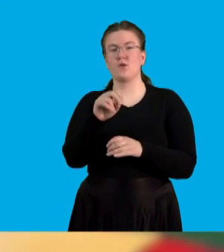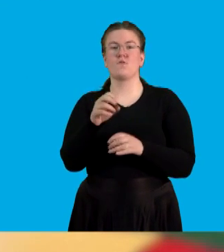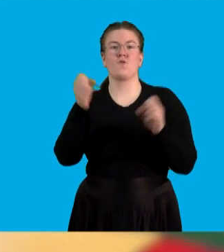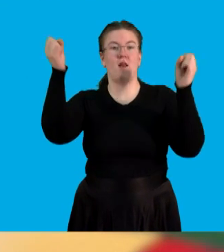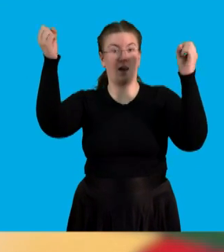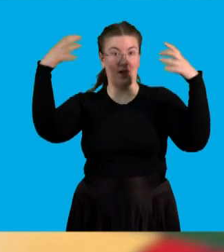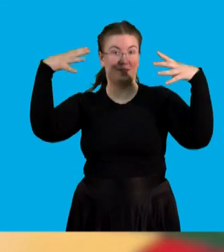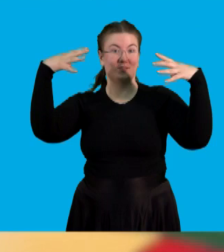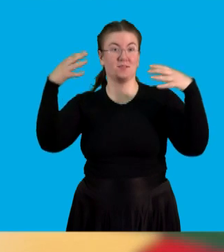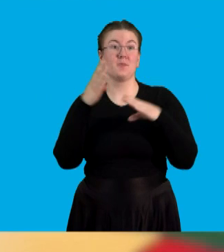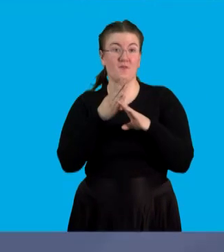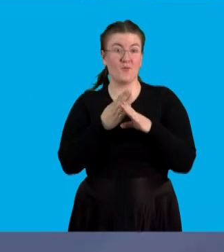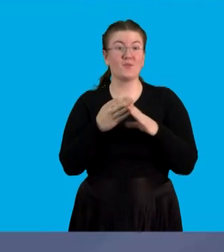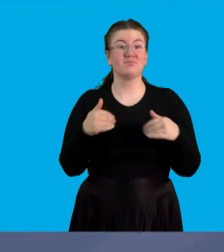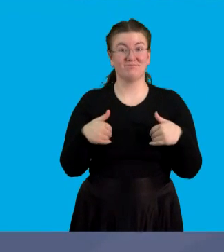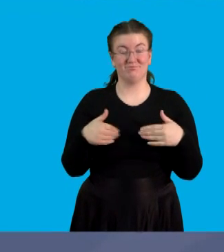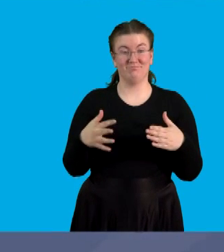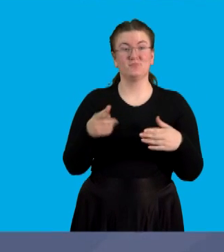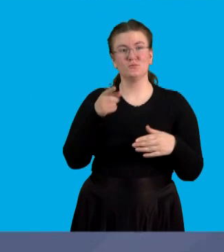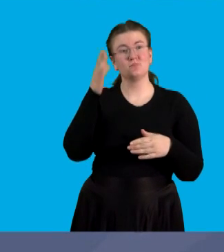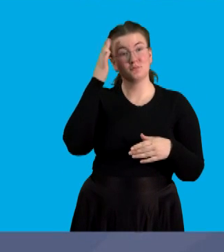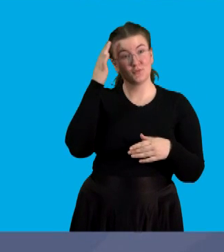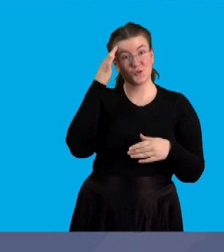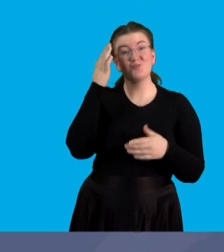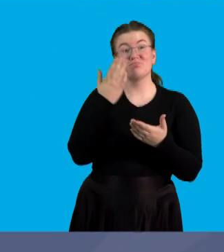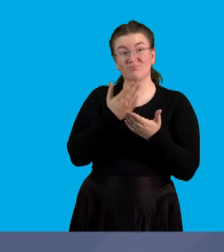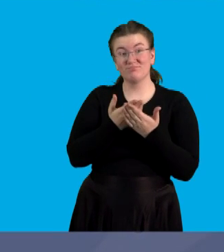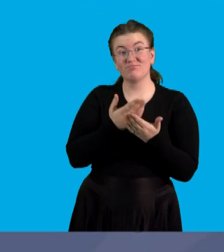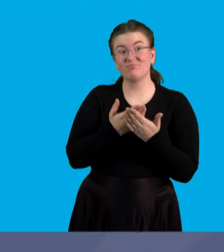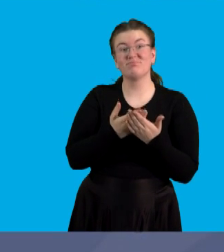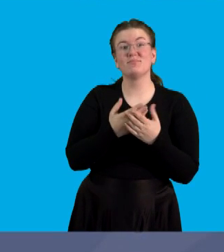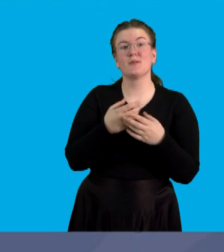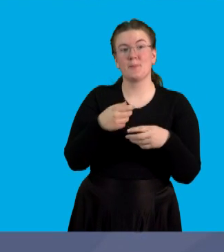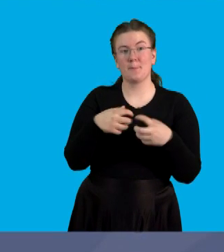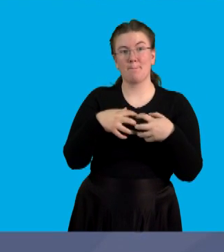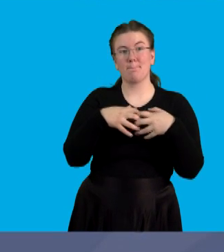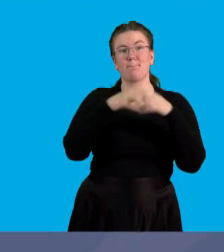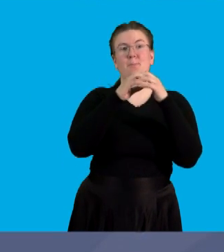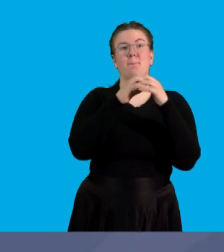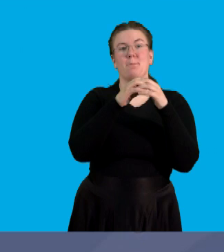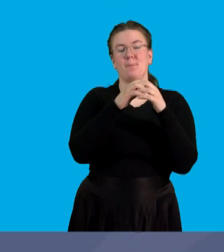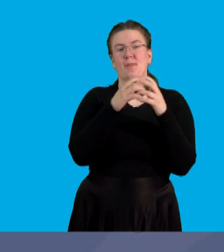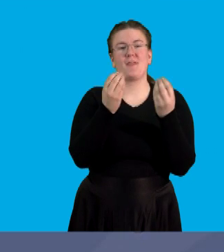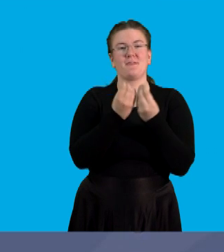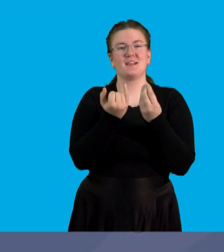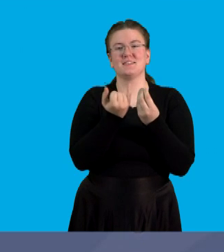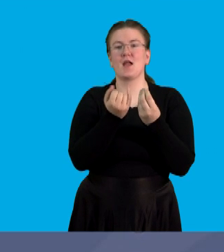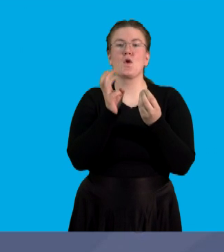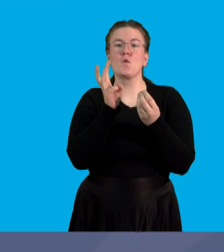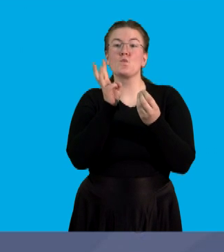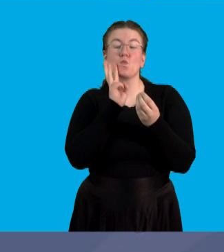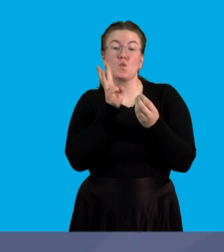start talking about it, did you know that refraction of light can produce mirages such as the appearance of water on hot